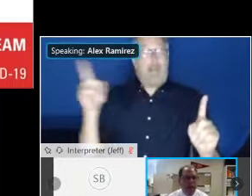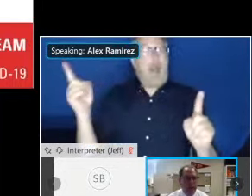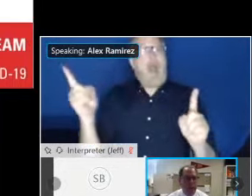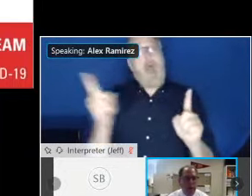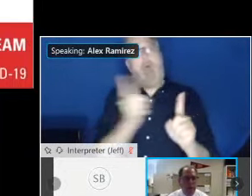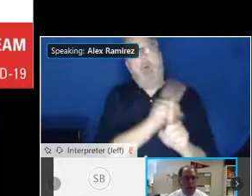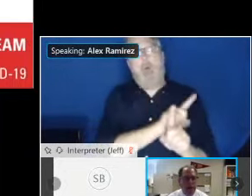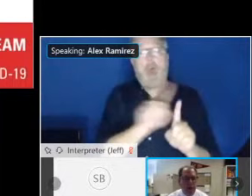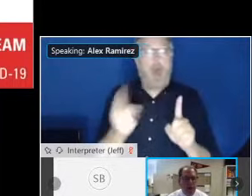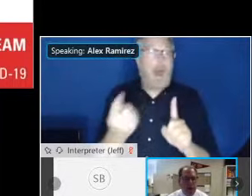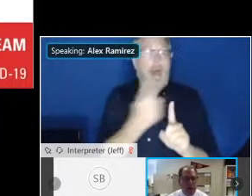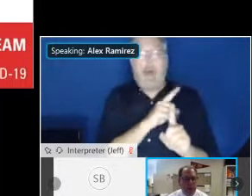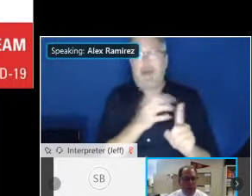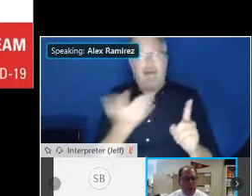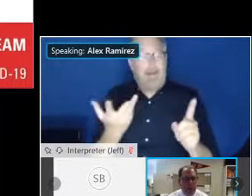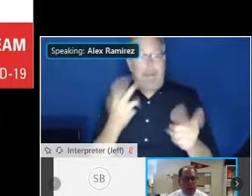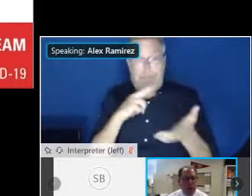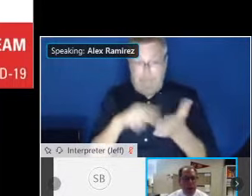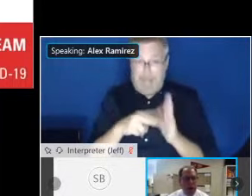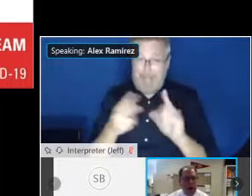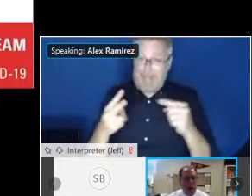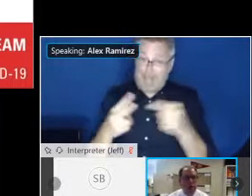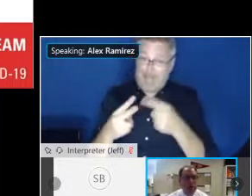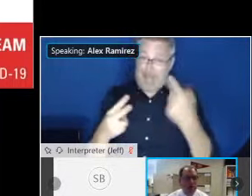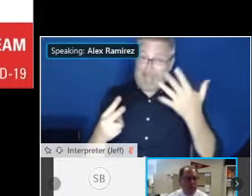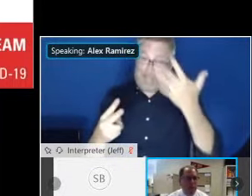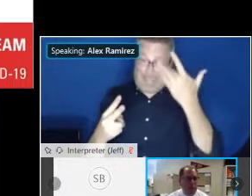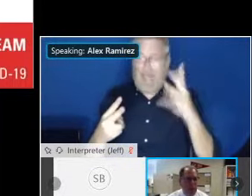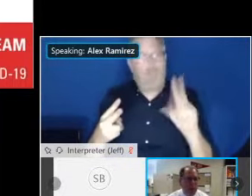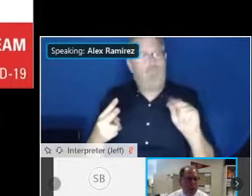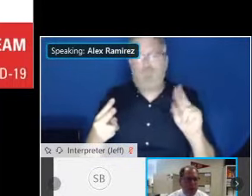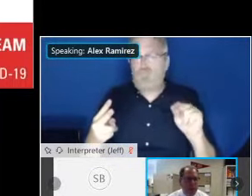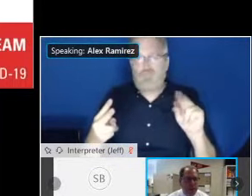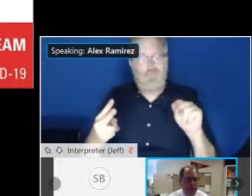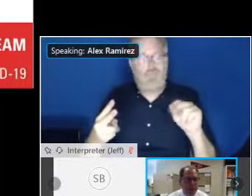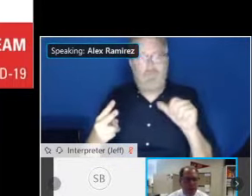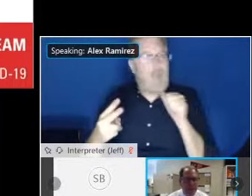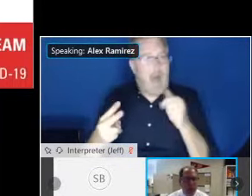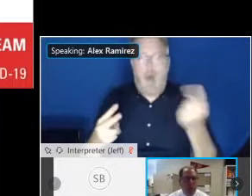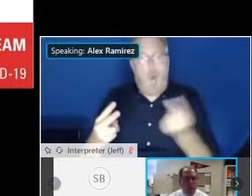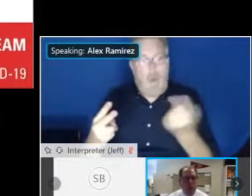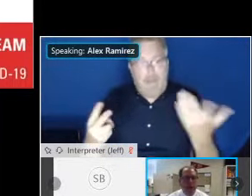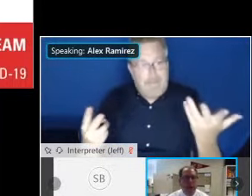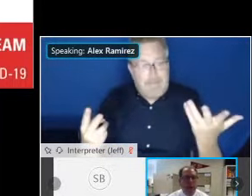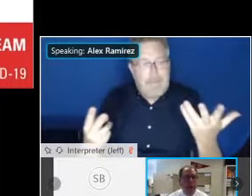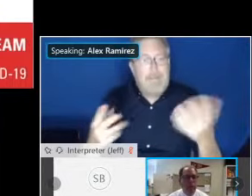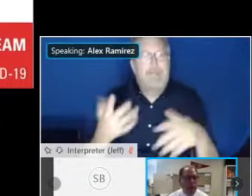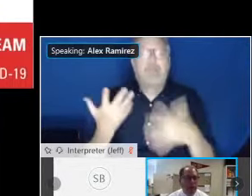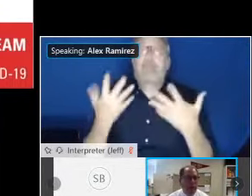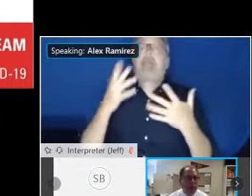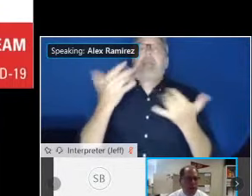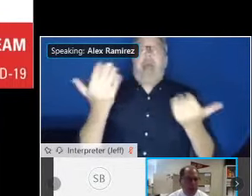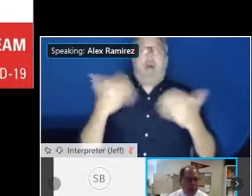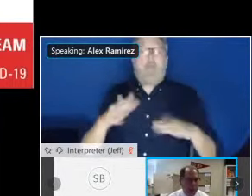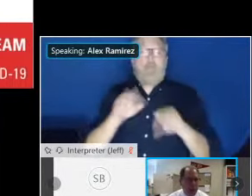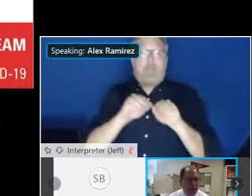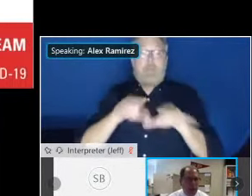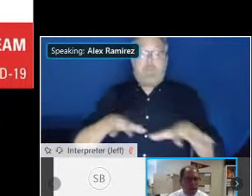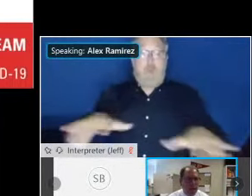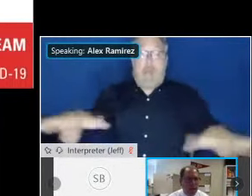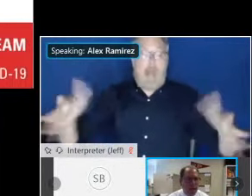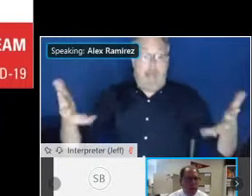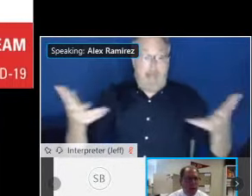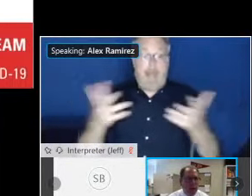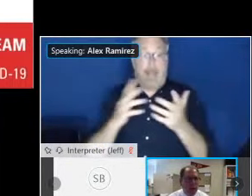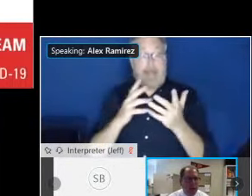Again, you need that exposure that I just mentioned. So how transmissible is this disease? One of the rates of